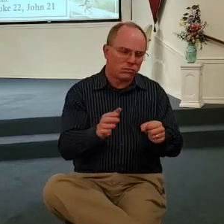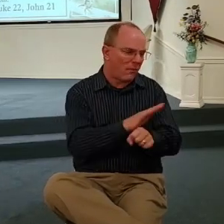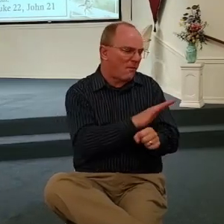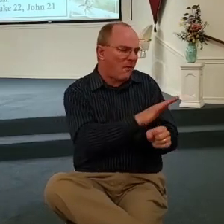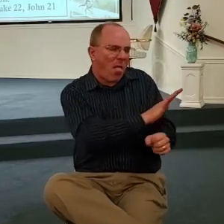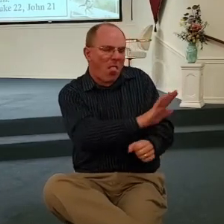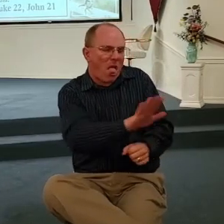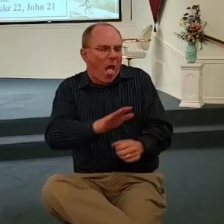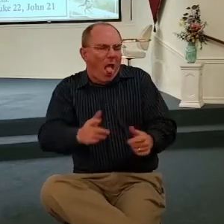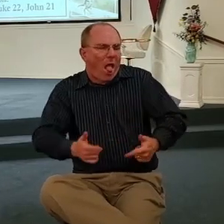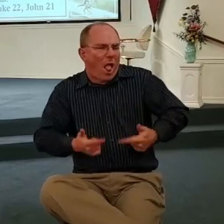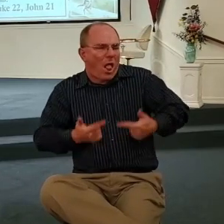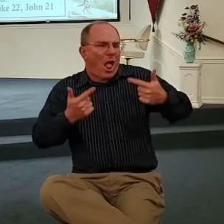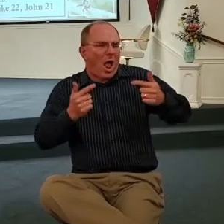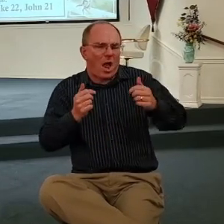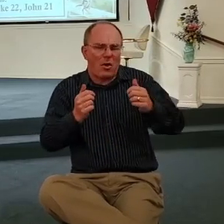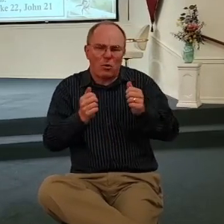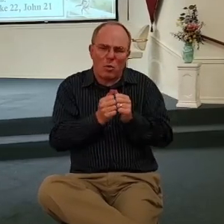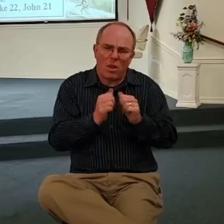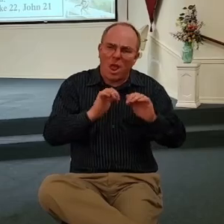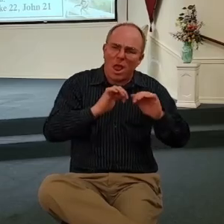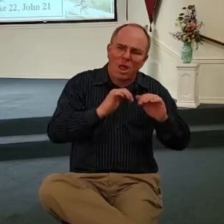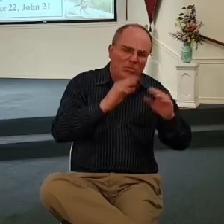that they would carry on.